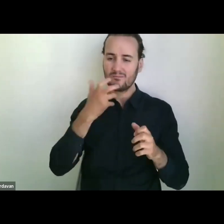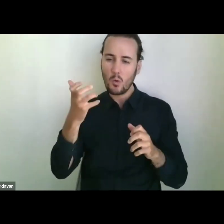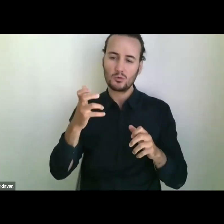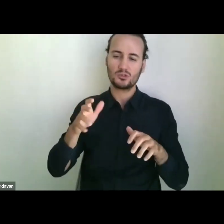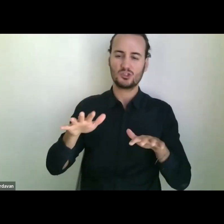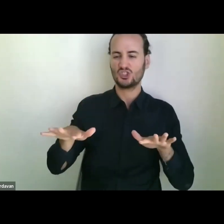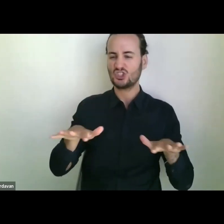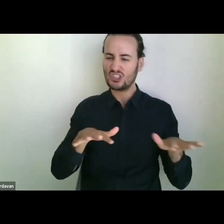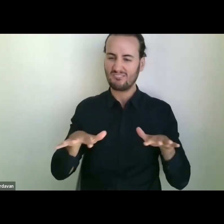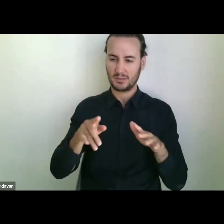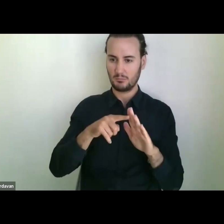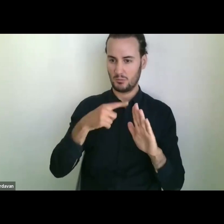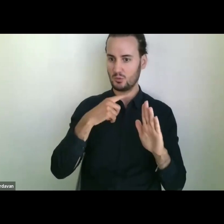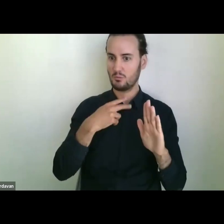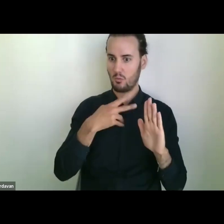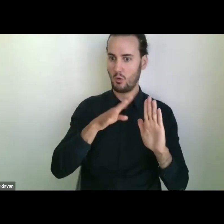pace,